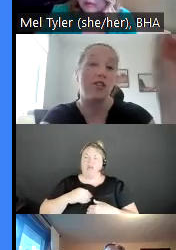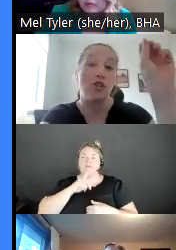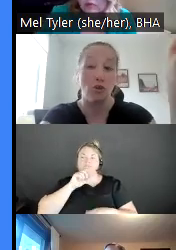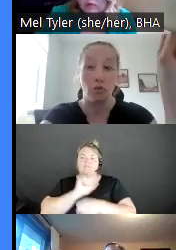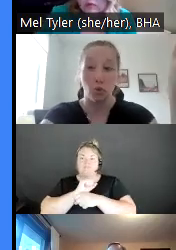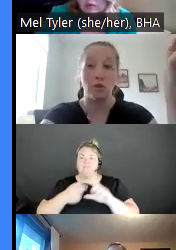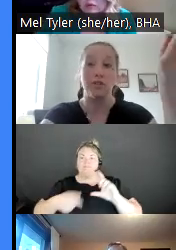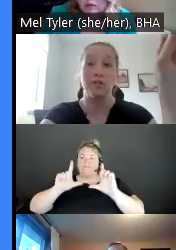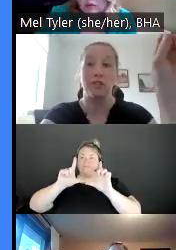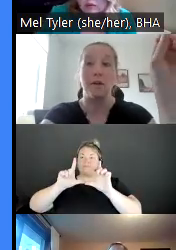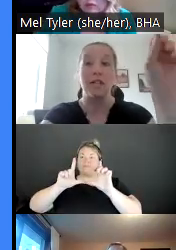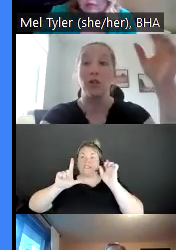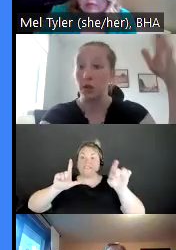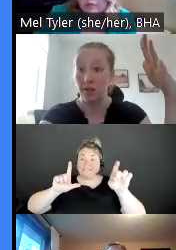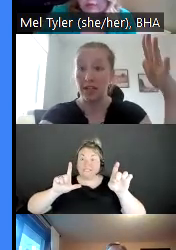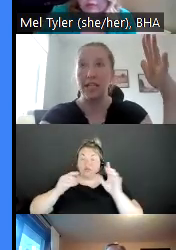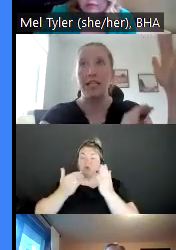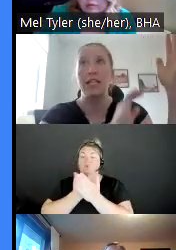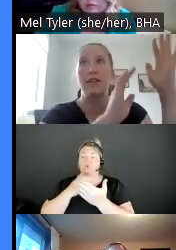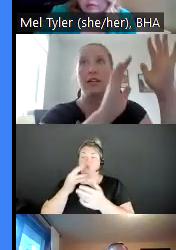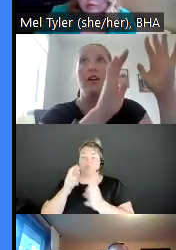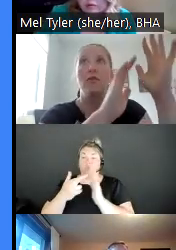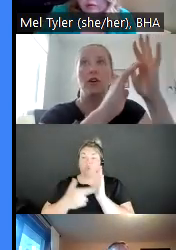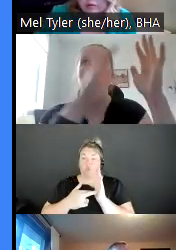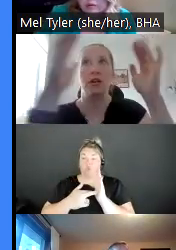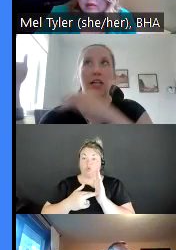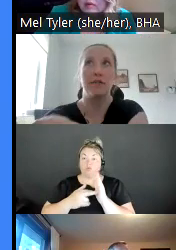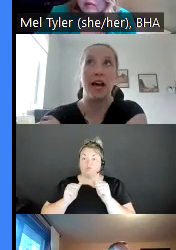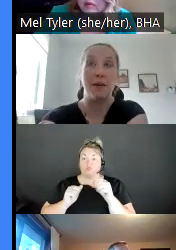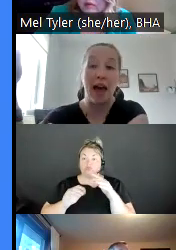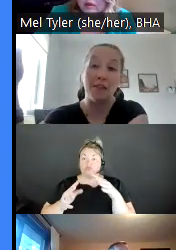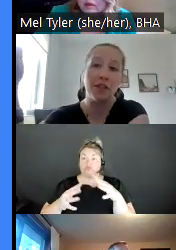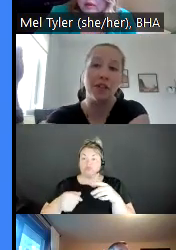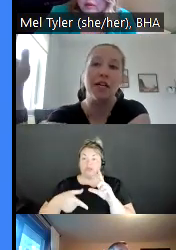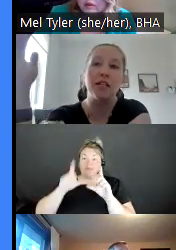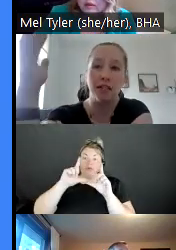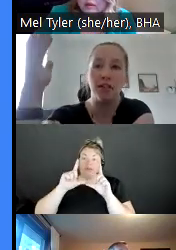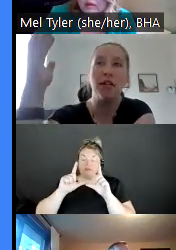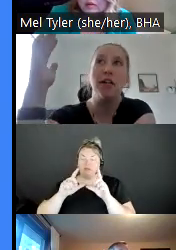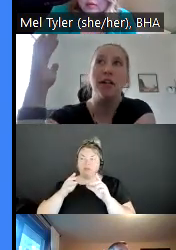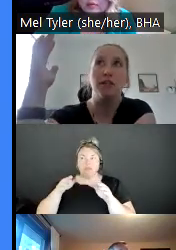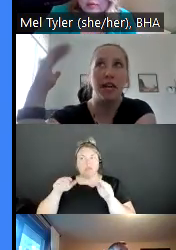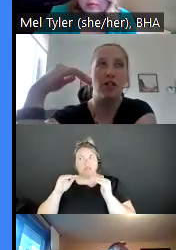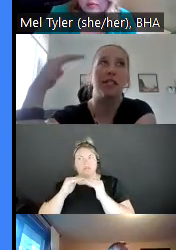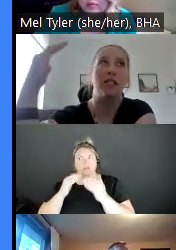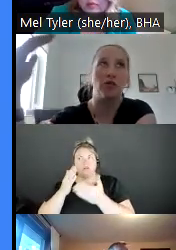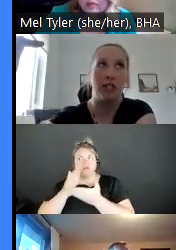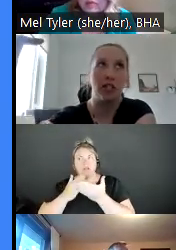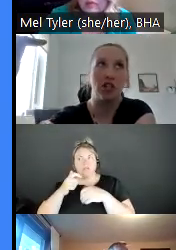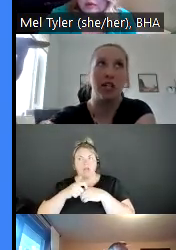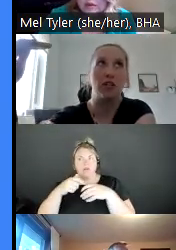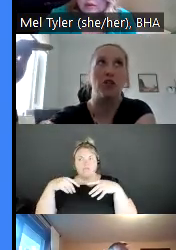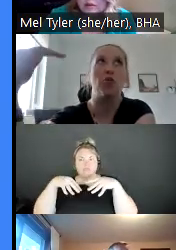until these new rules come into effect, and even for a period of time after, until the agency